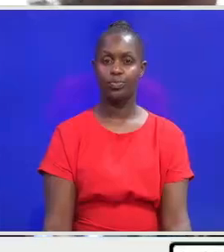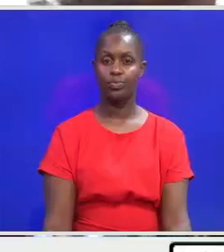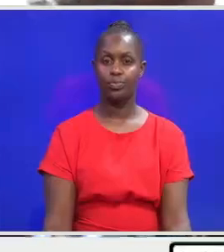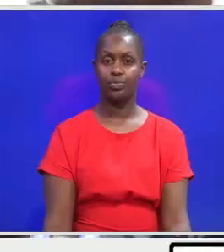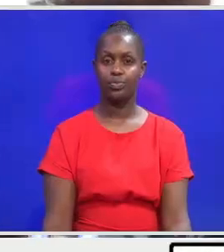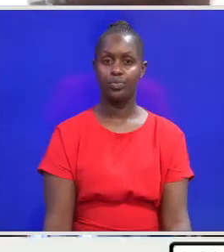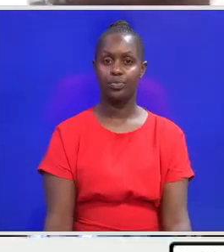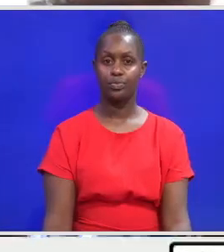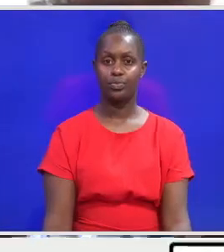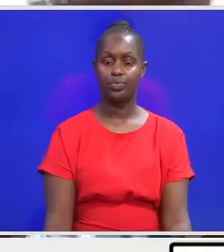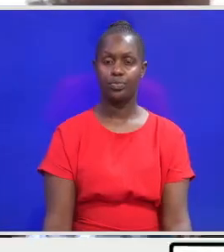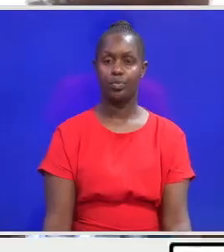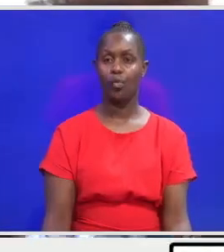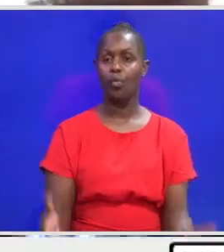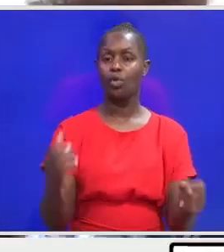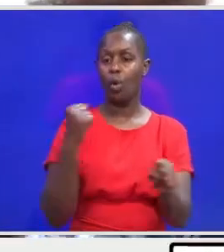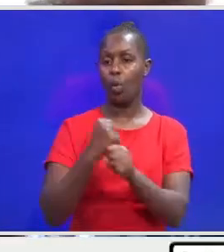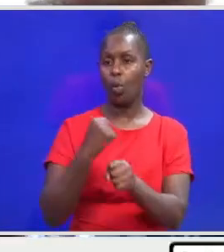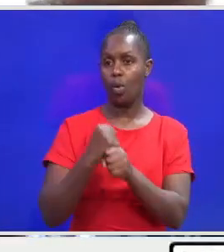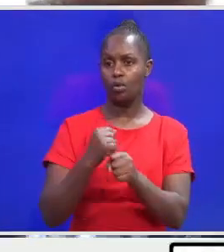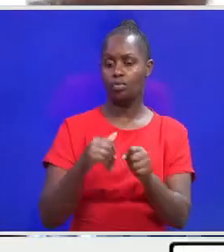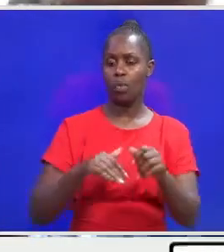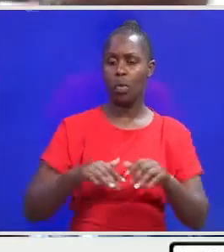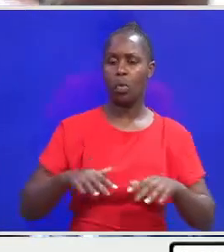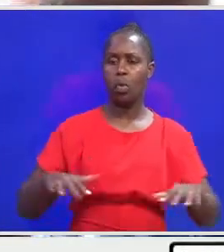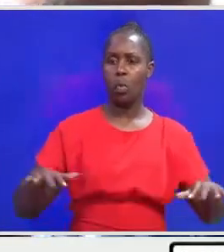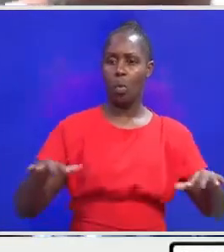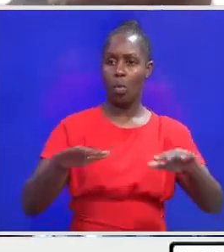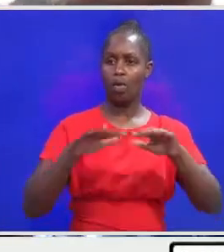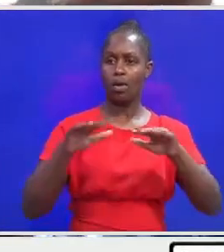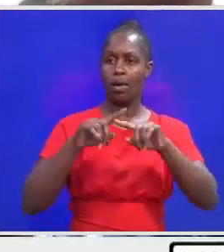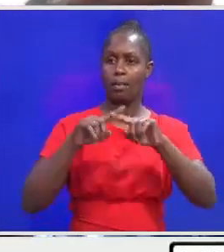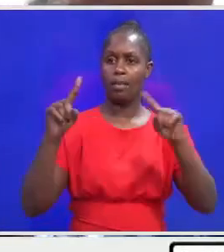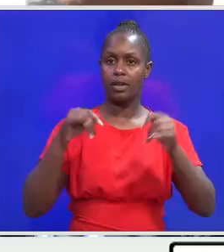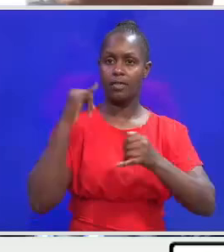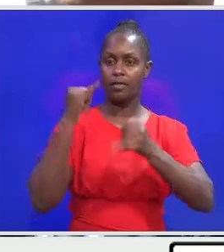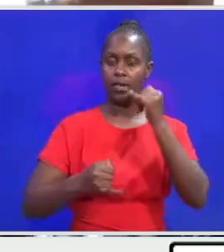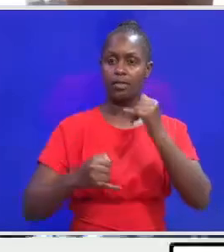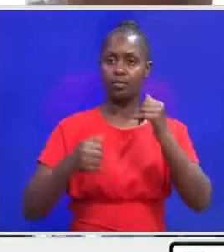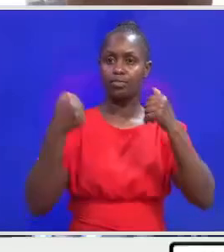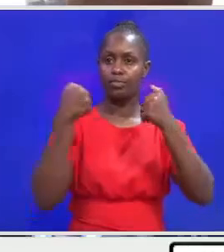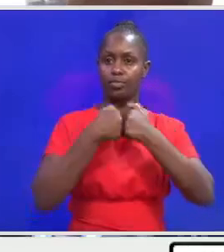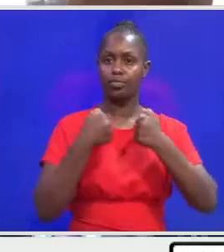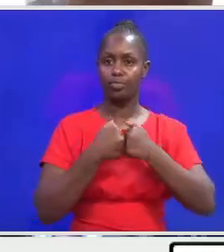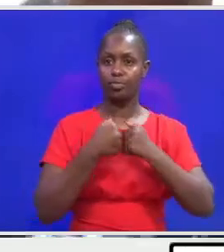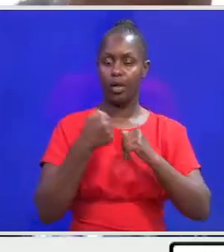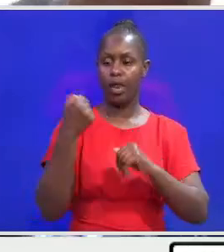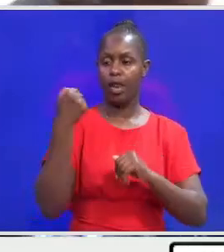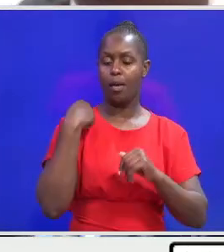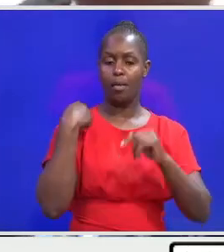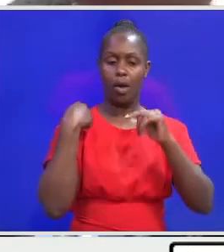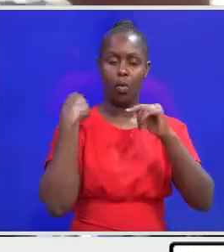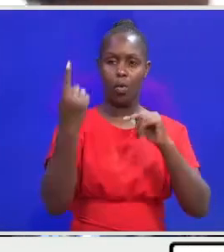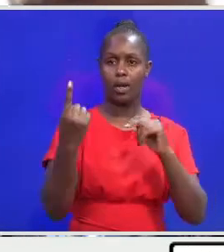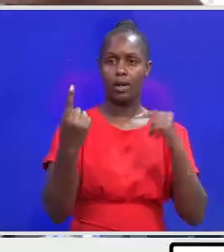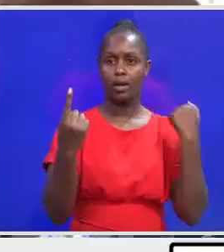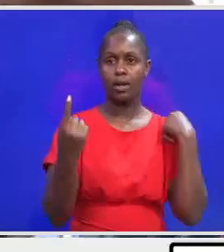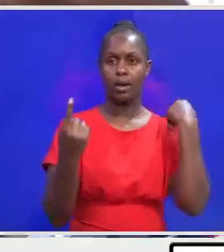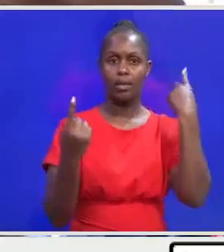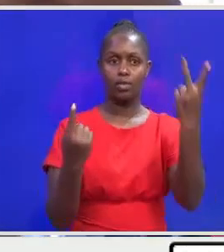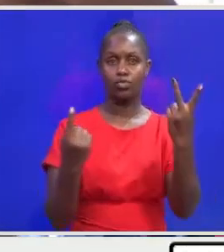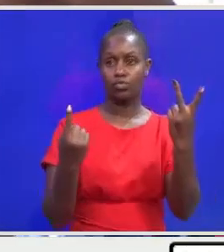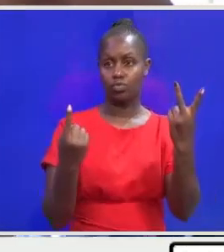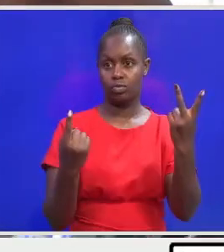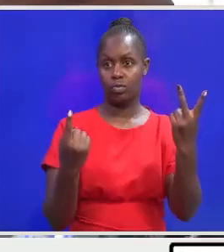We won all our matches, but the final was to be was being played between number one and number two of the series that was going